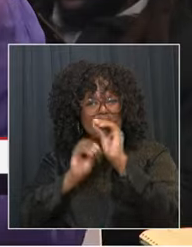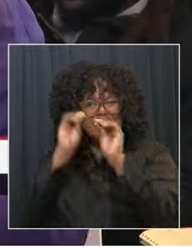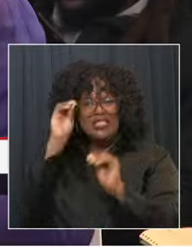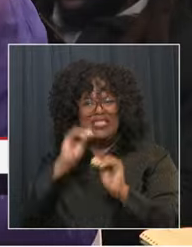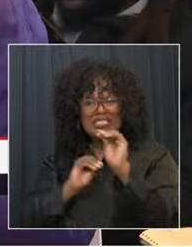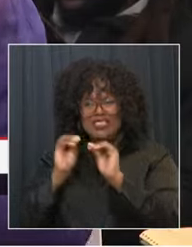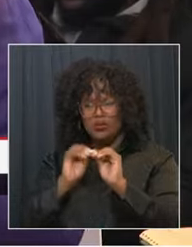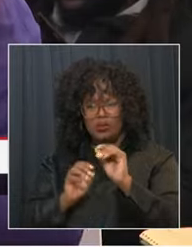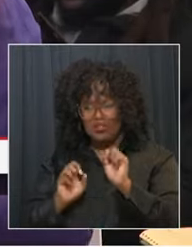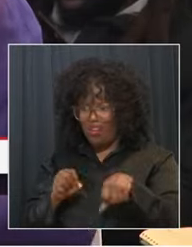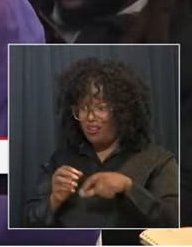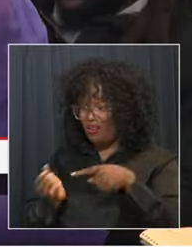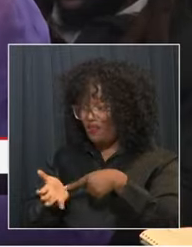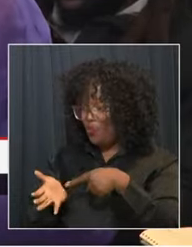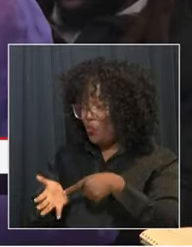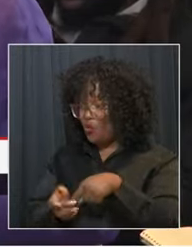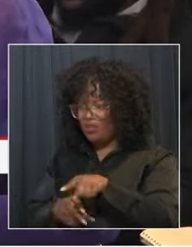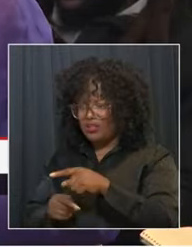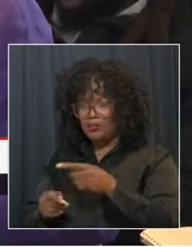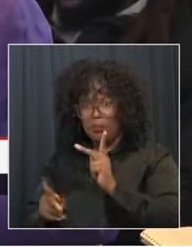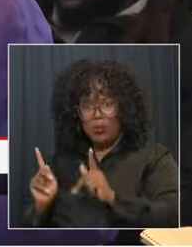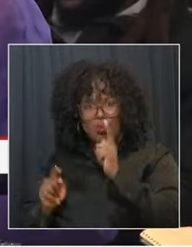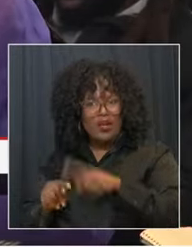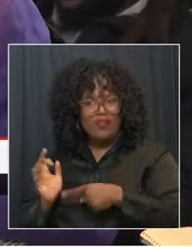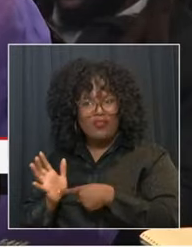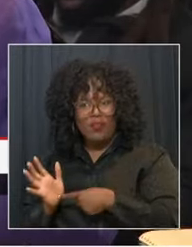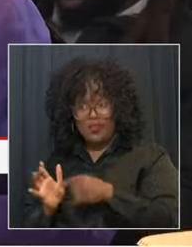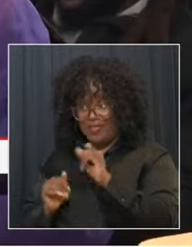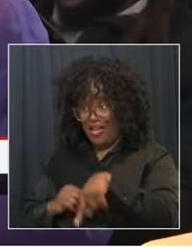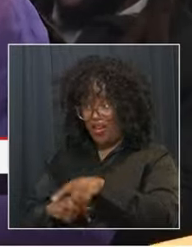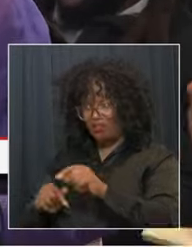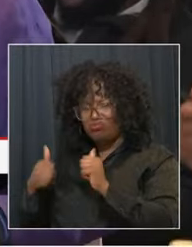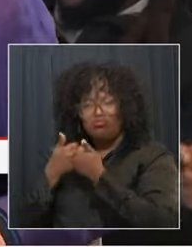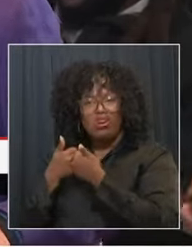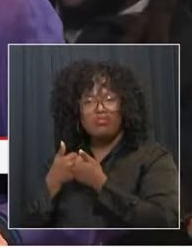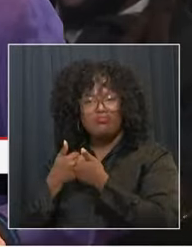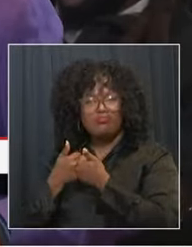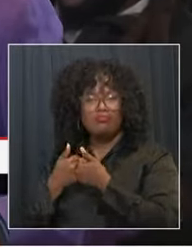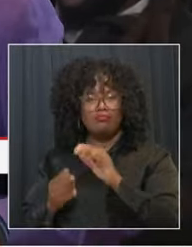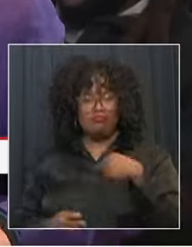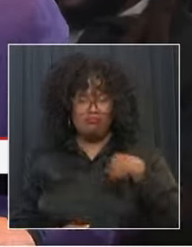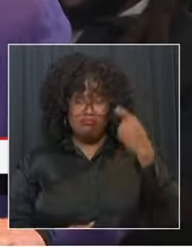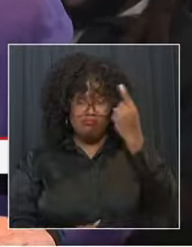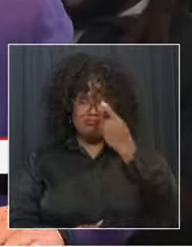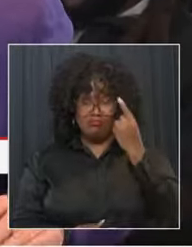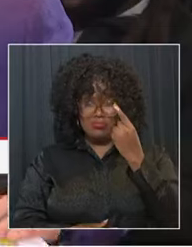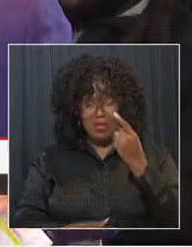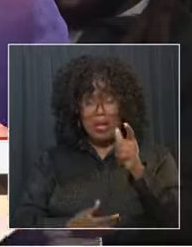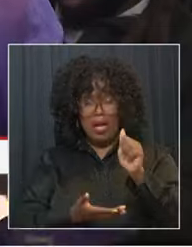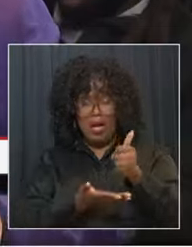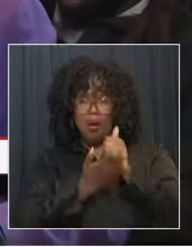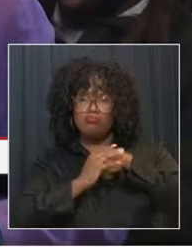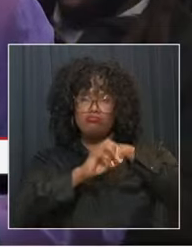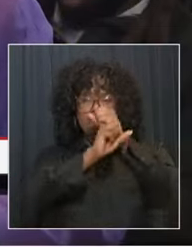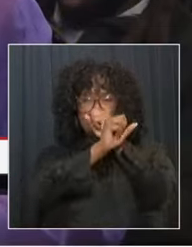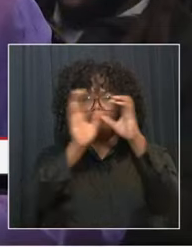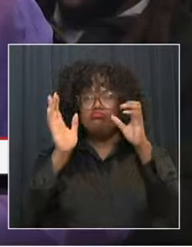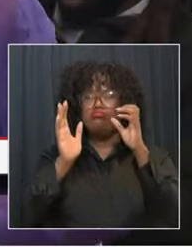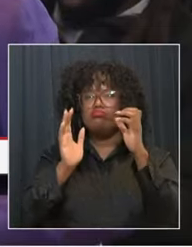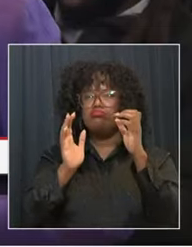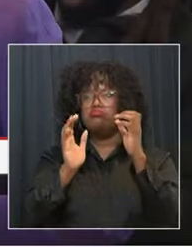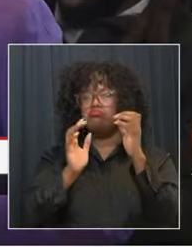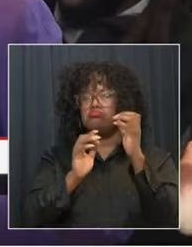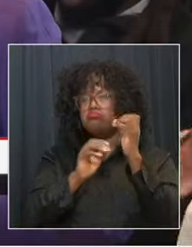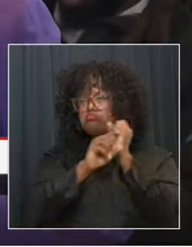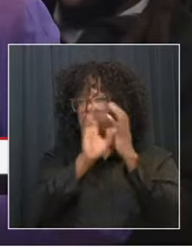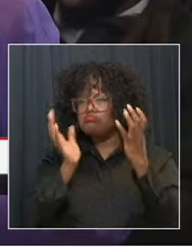real challenge. And I wonder if you can help me understand on TANF,